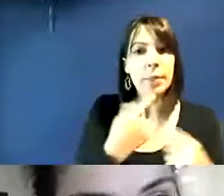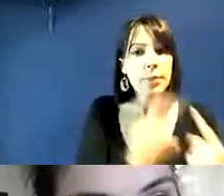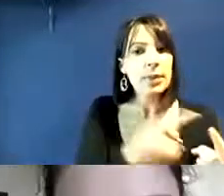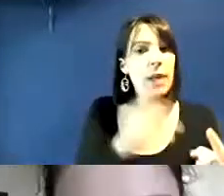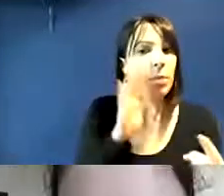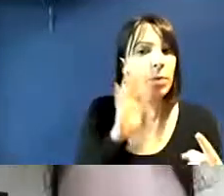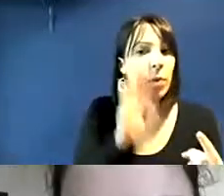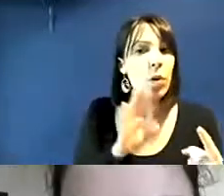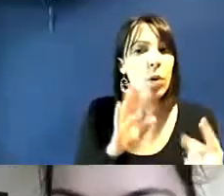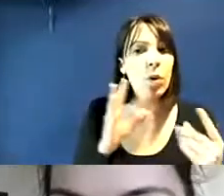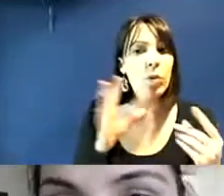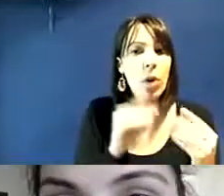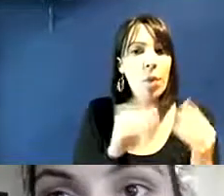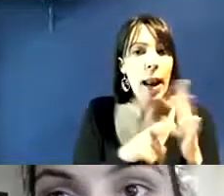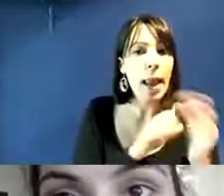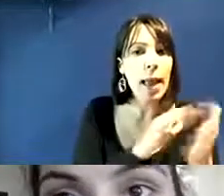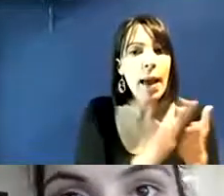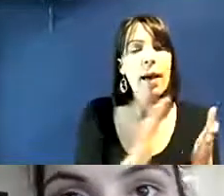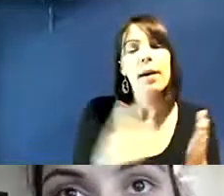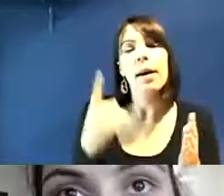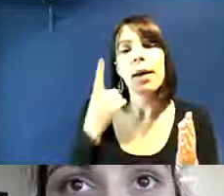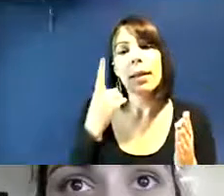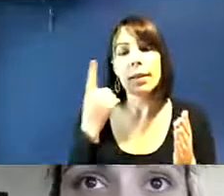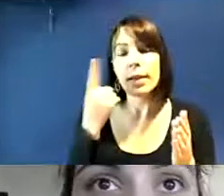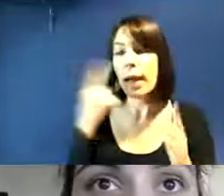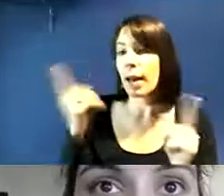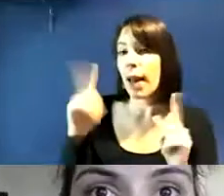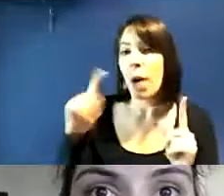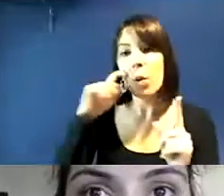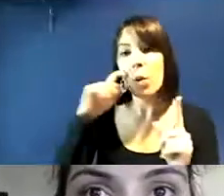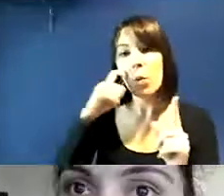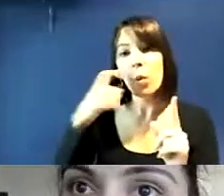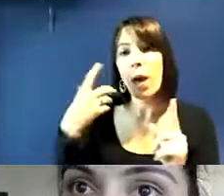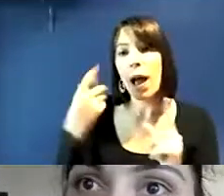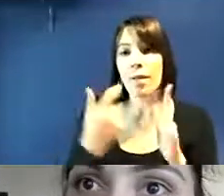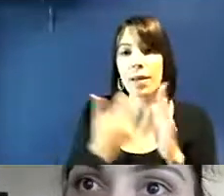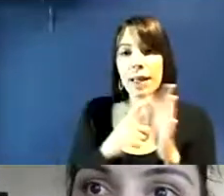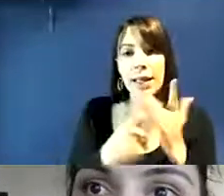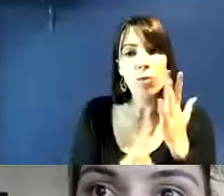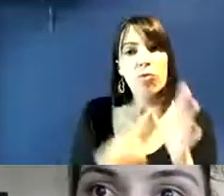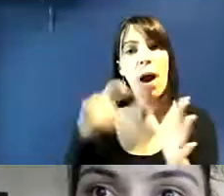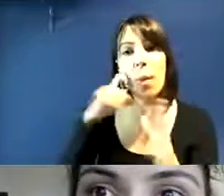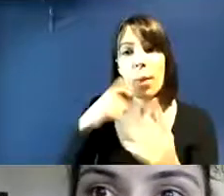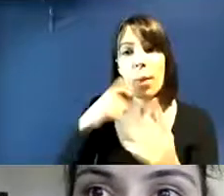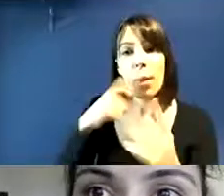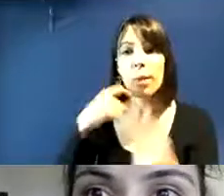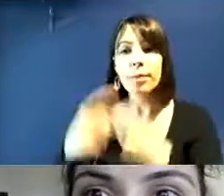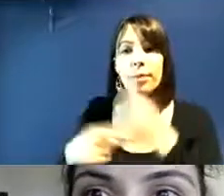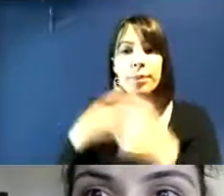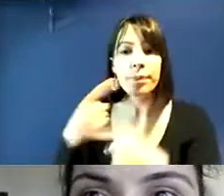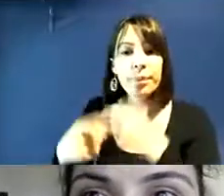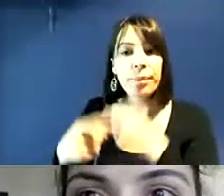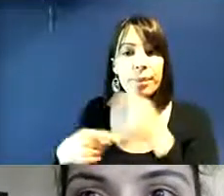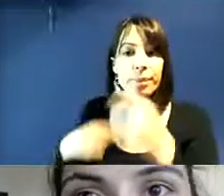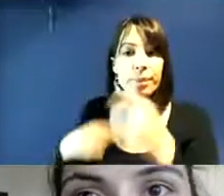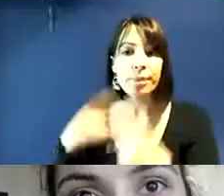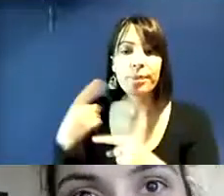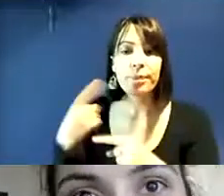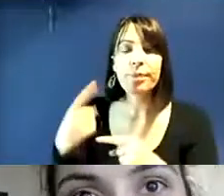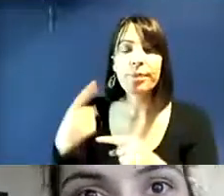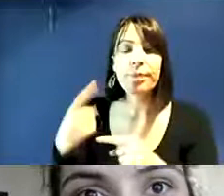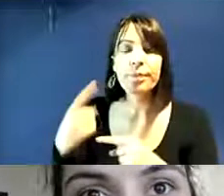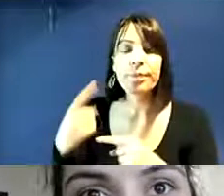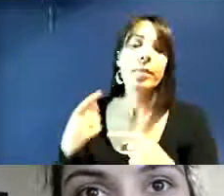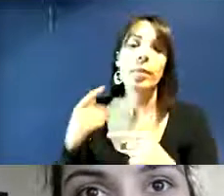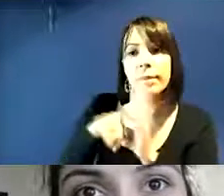our wonderful colleague, Kira, who's our Health Promotion Resource Development Officer. And she's going to speak a little bit about this and about deficit language,